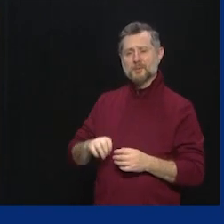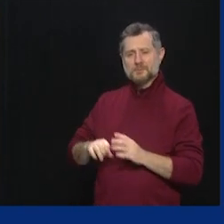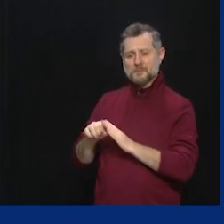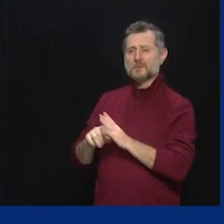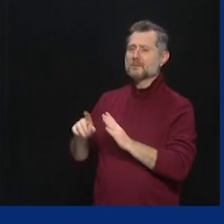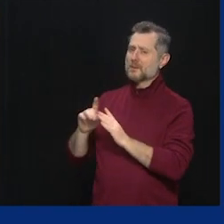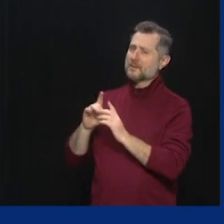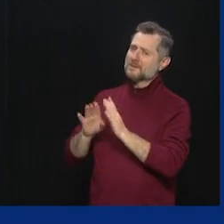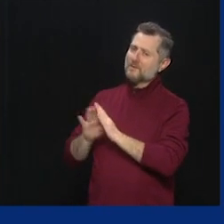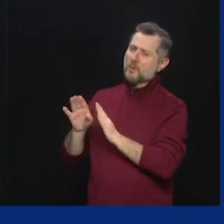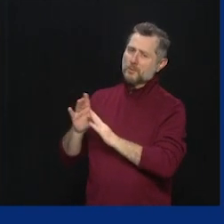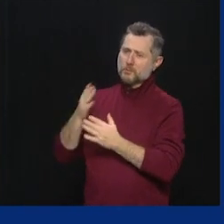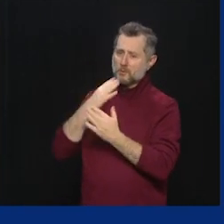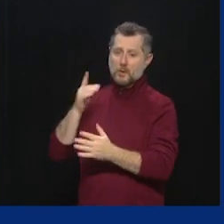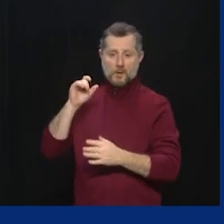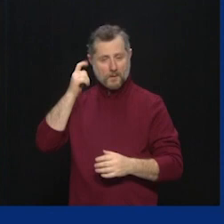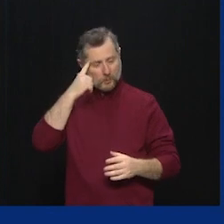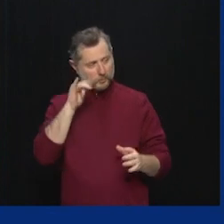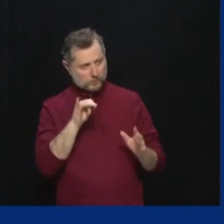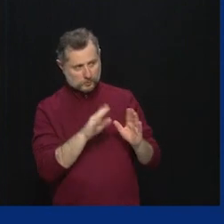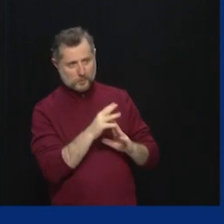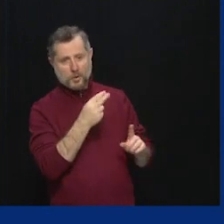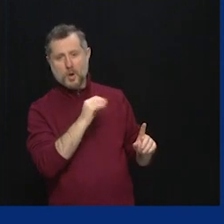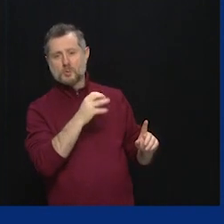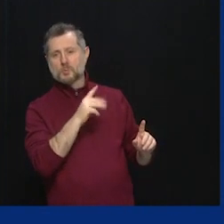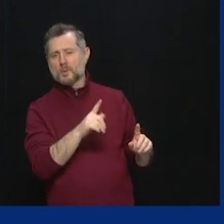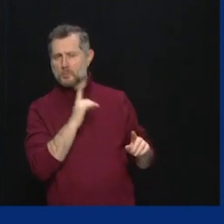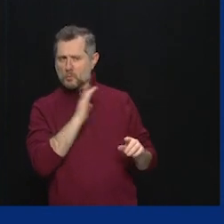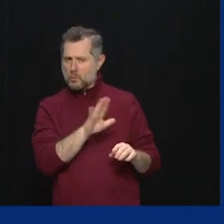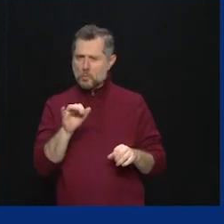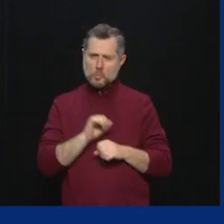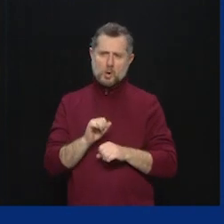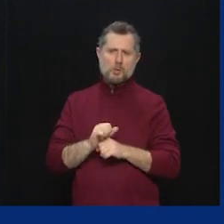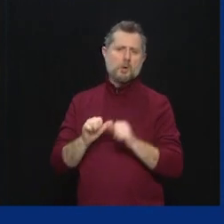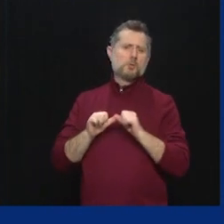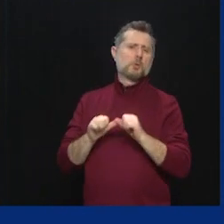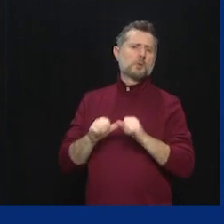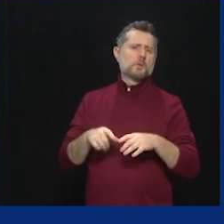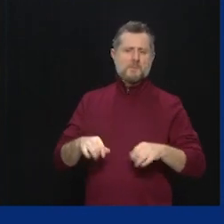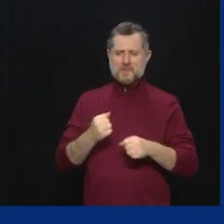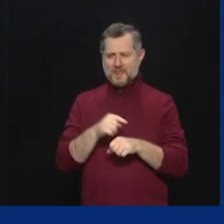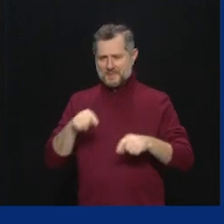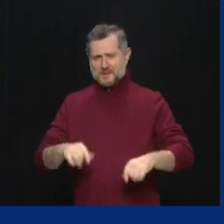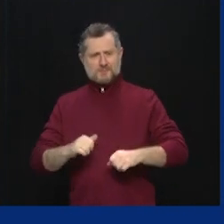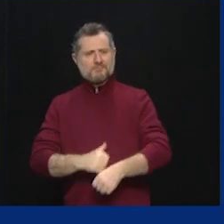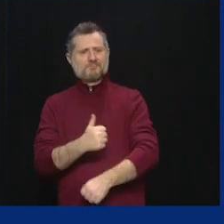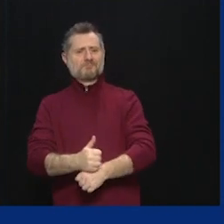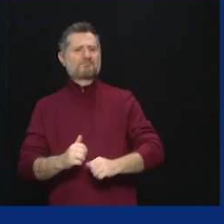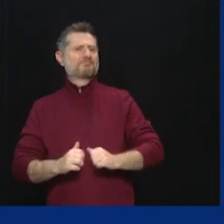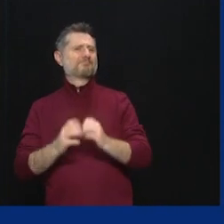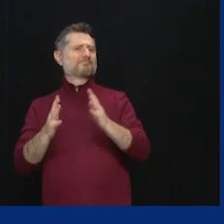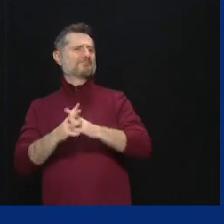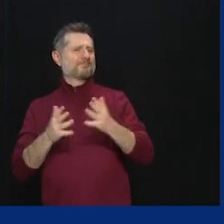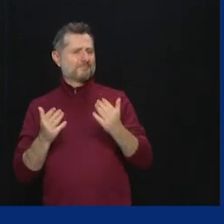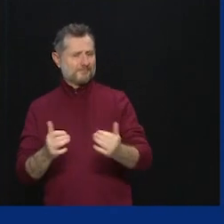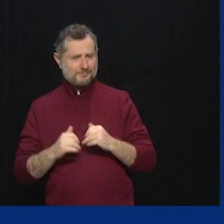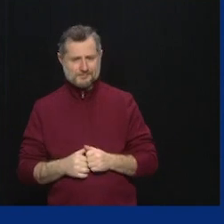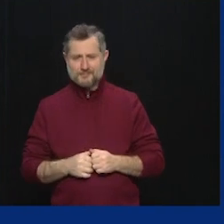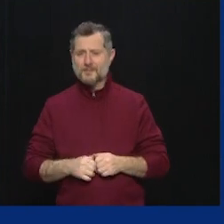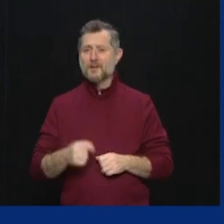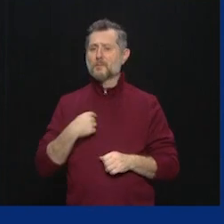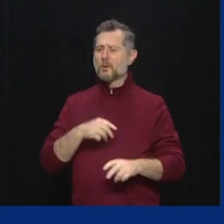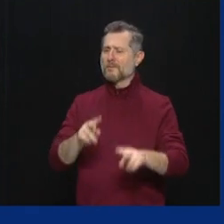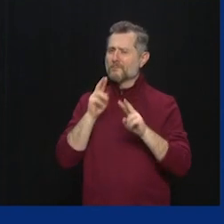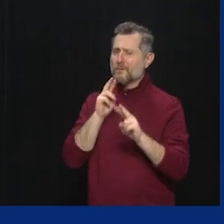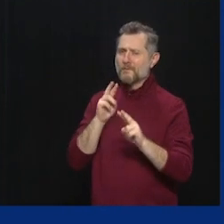turn this vision into a reality. Scott and John, I look forward to being here in May for Game 6 that